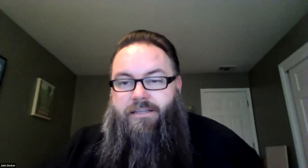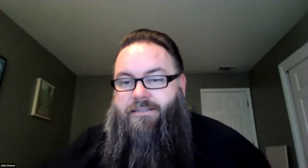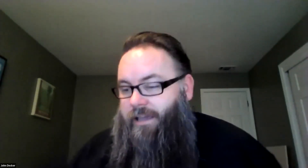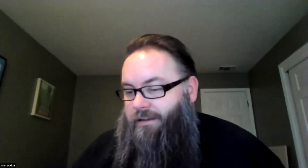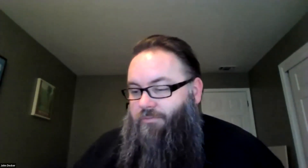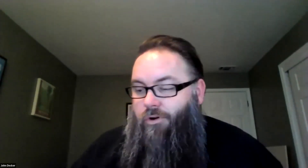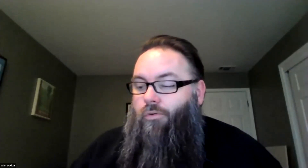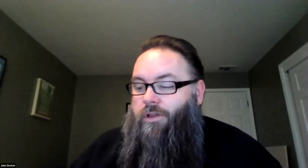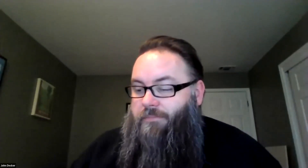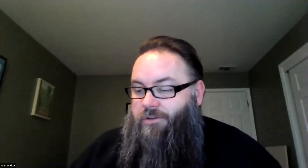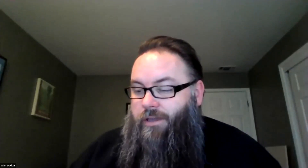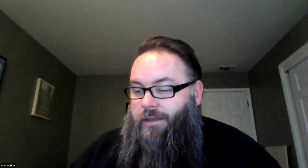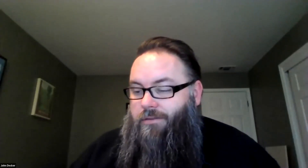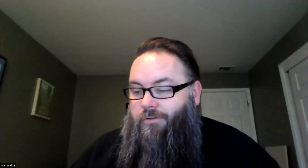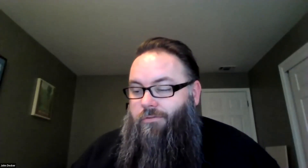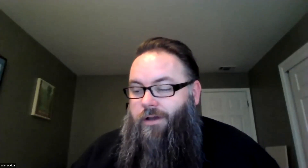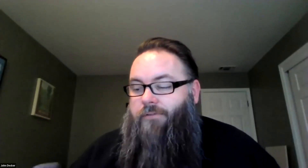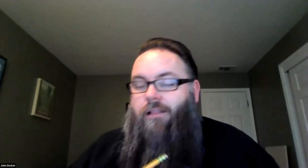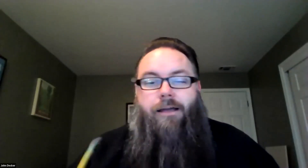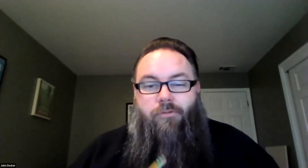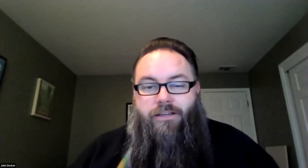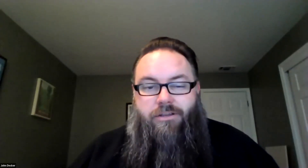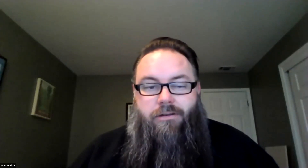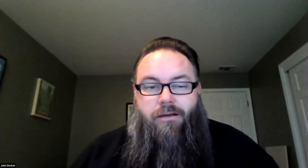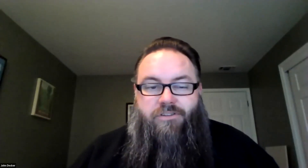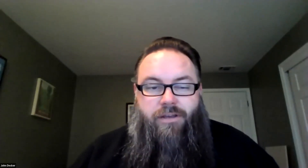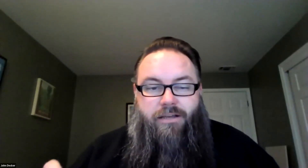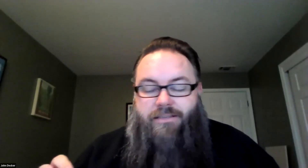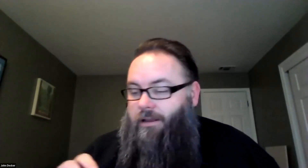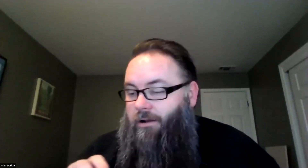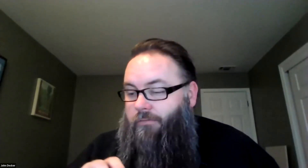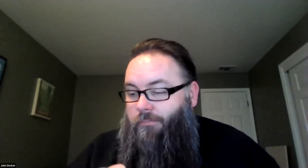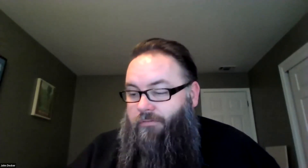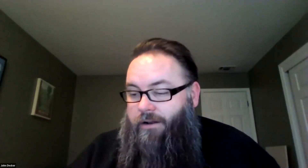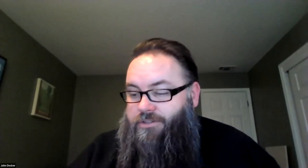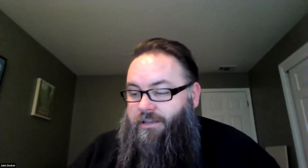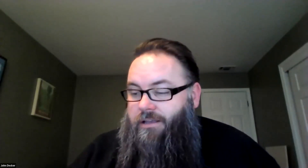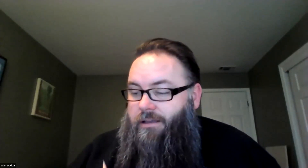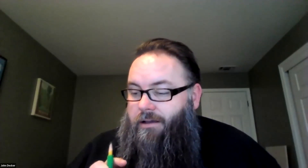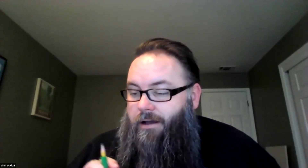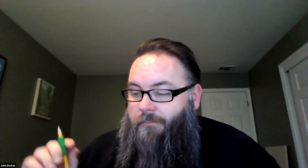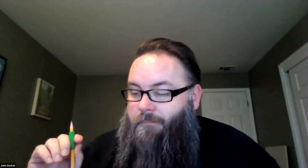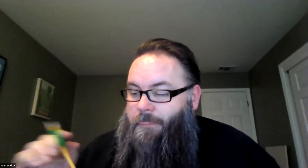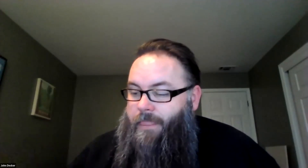of these needs, and we're only going to be doing it through kind of a collaboration between us and all of our providers.